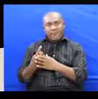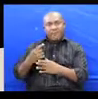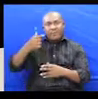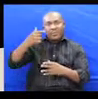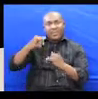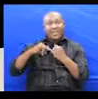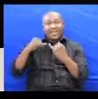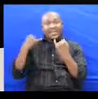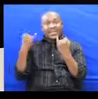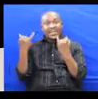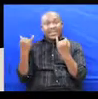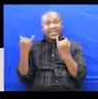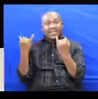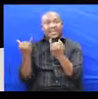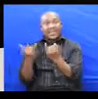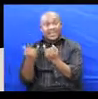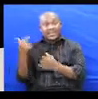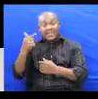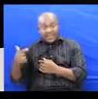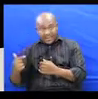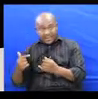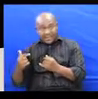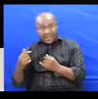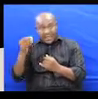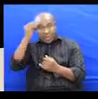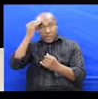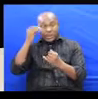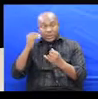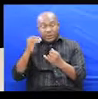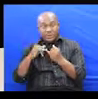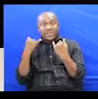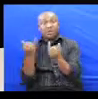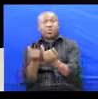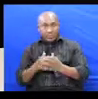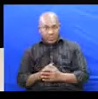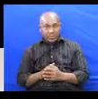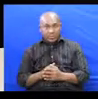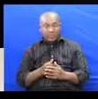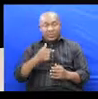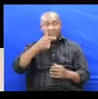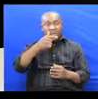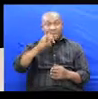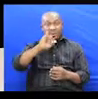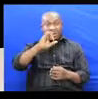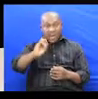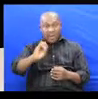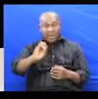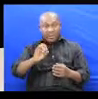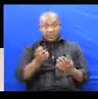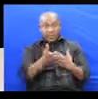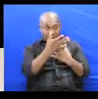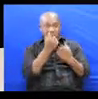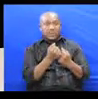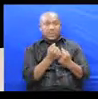more examples about molarity and the mass concentration. From there, we'll be able